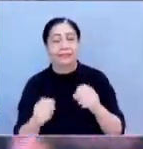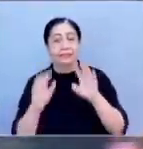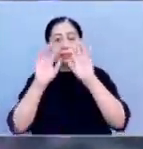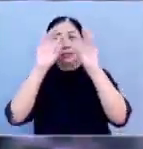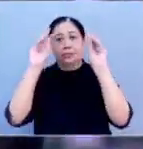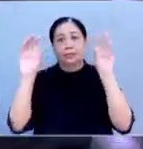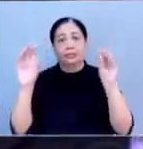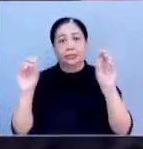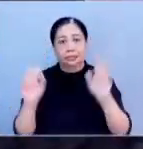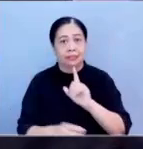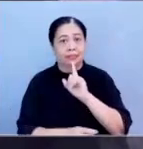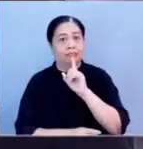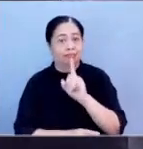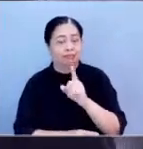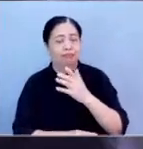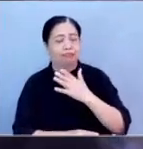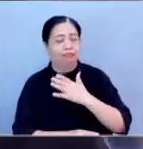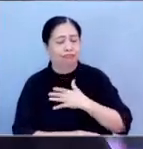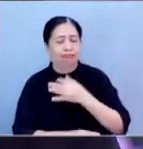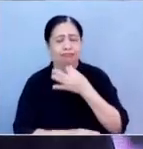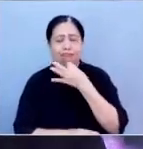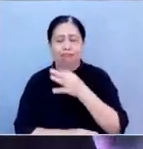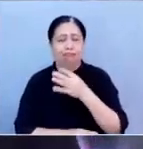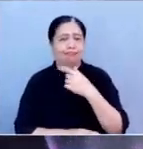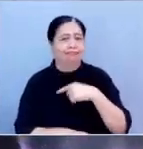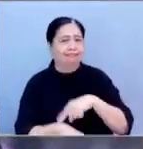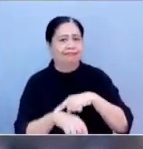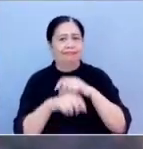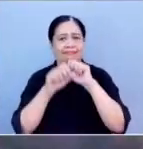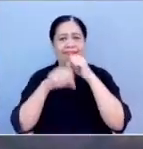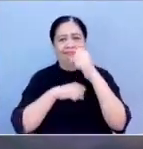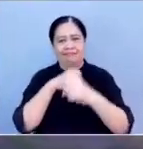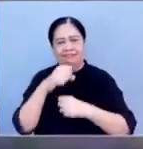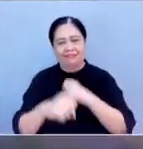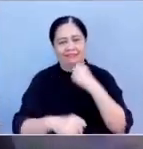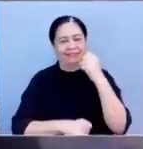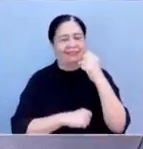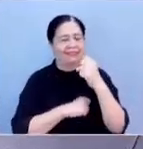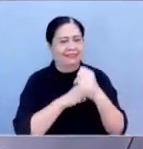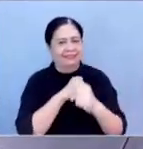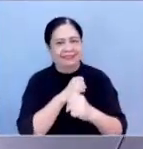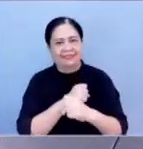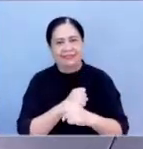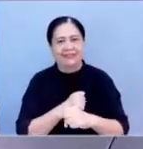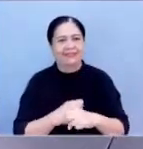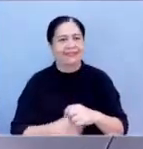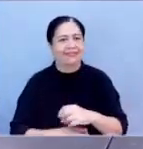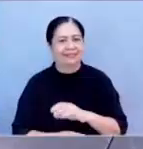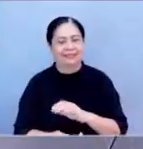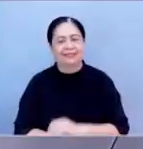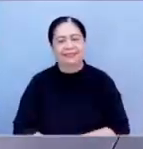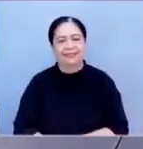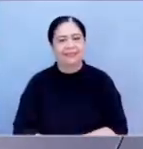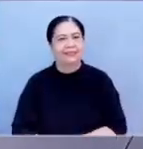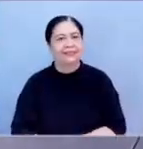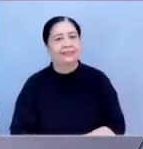Christmas is my favorite time of year.